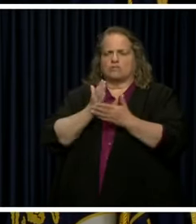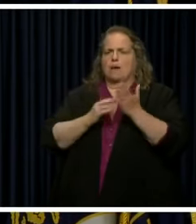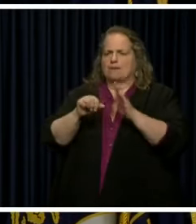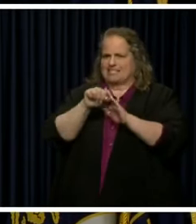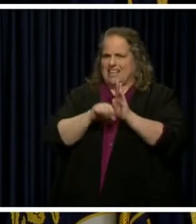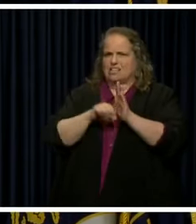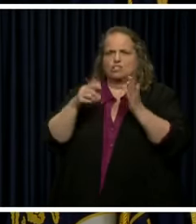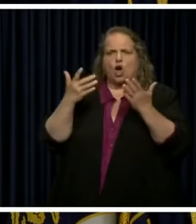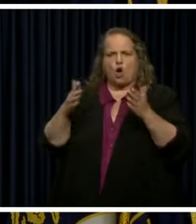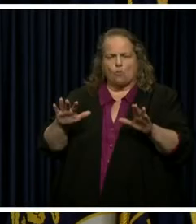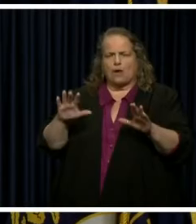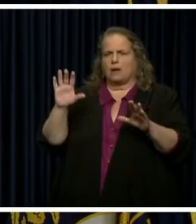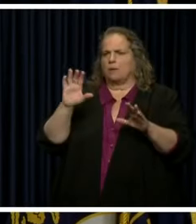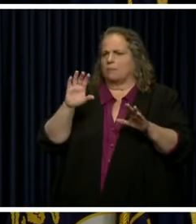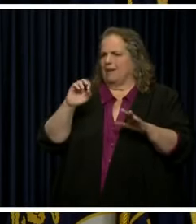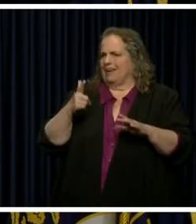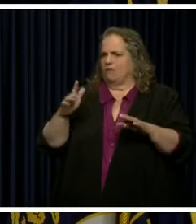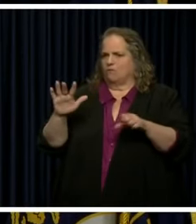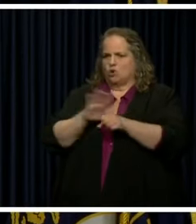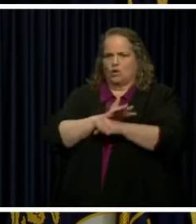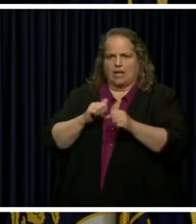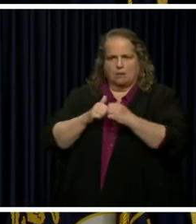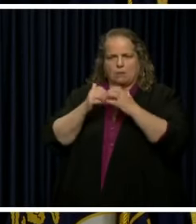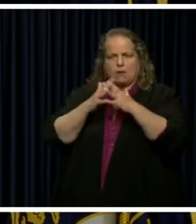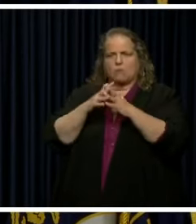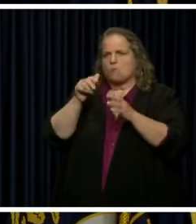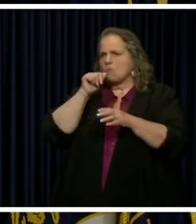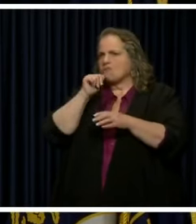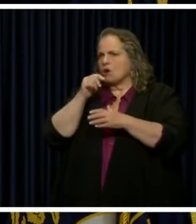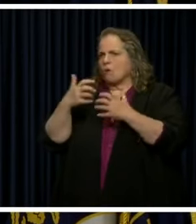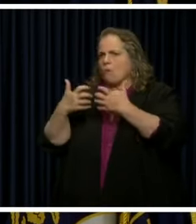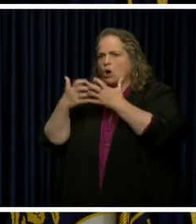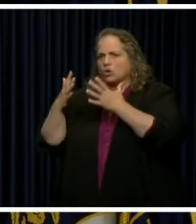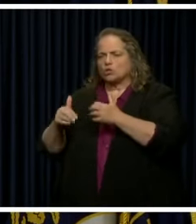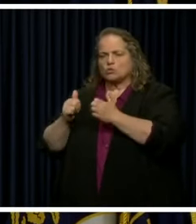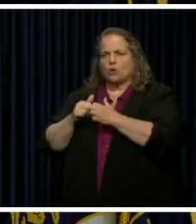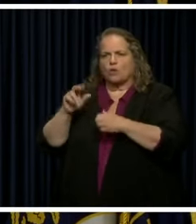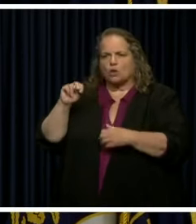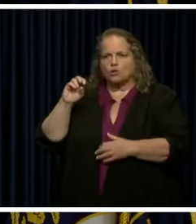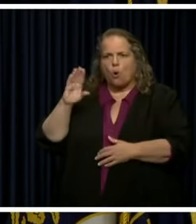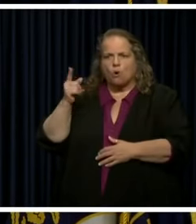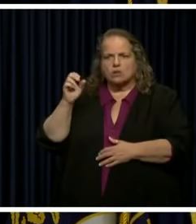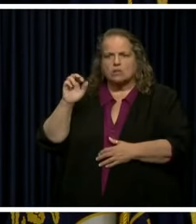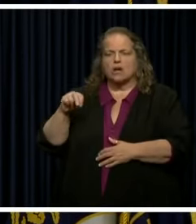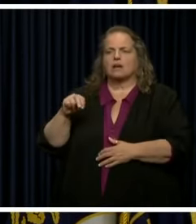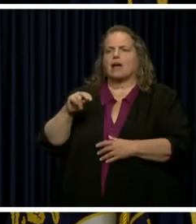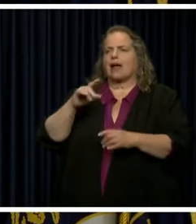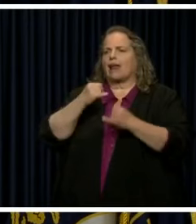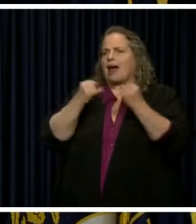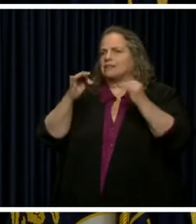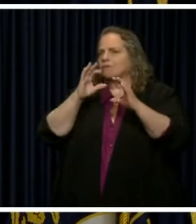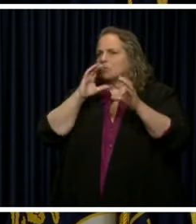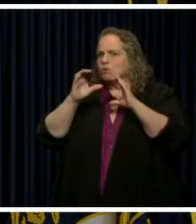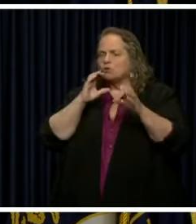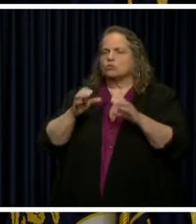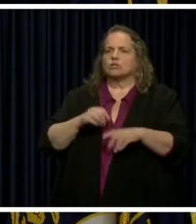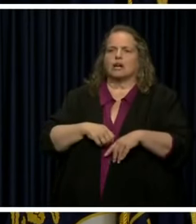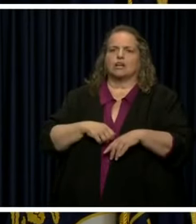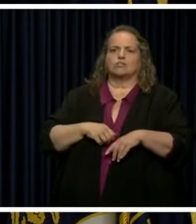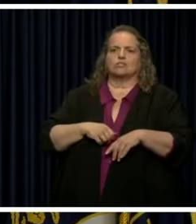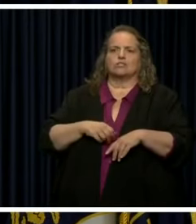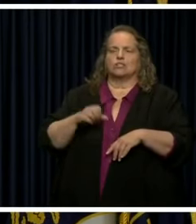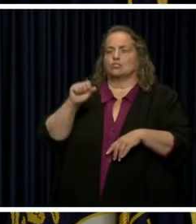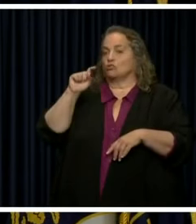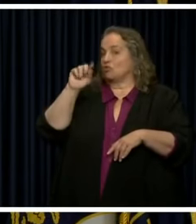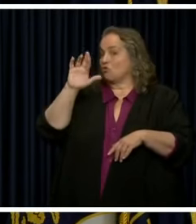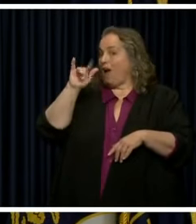implemented. It brings in private partners. With Norton, it gives multiple lines of communication. It has strike teams that can help go in.